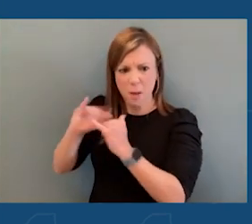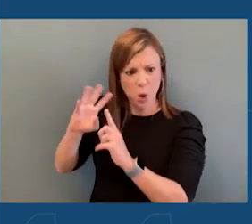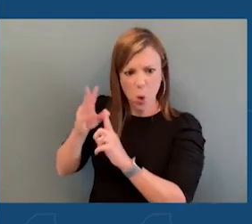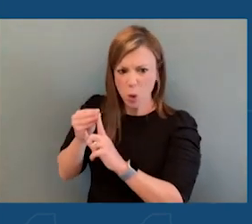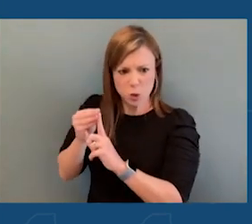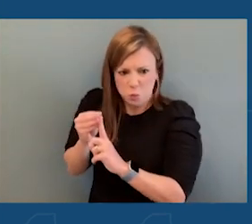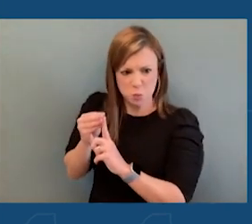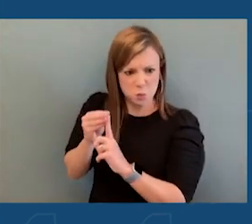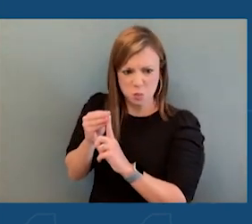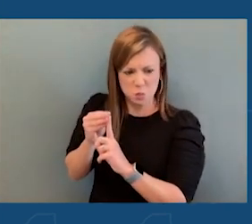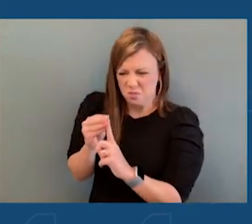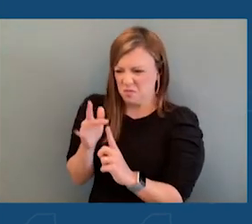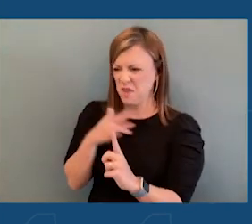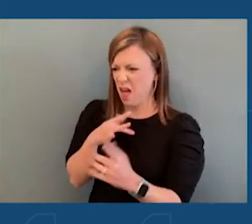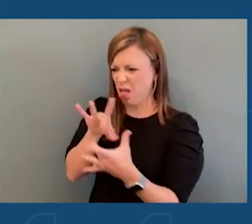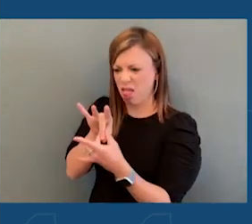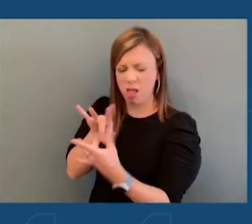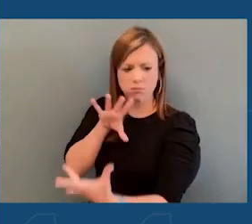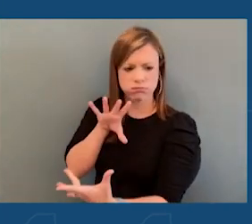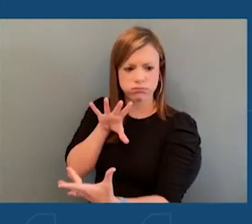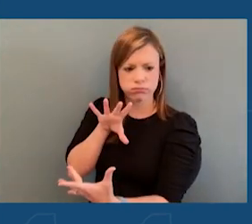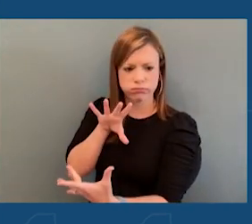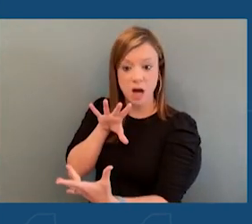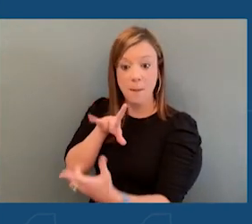had. We think about